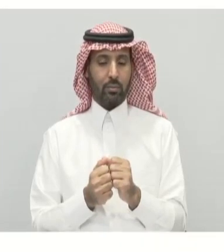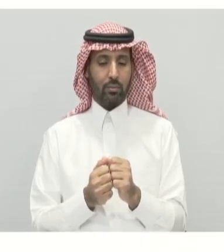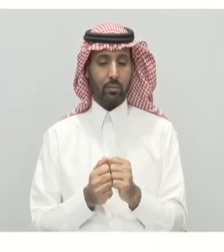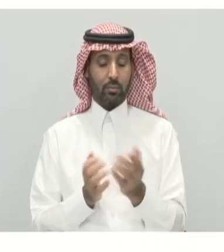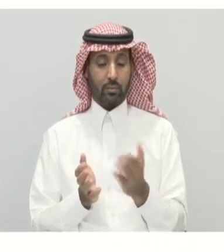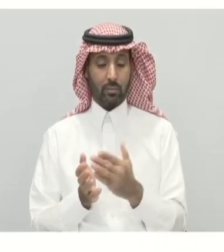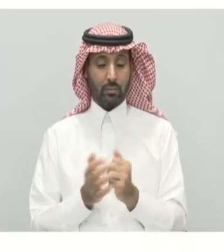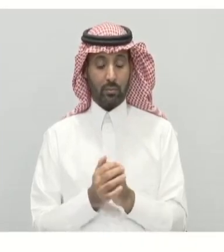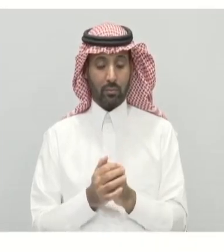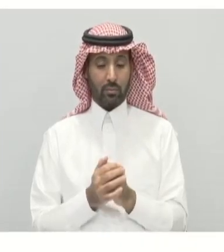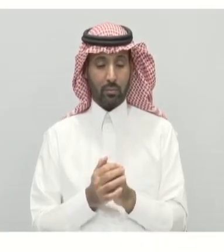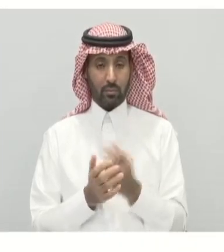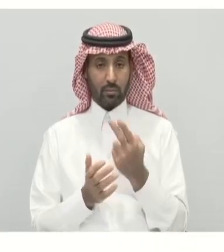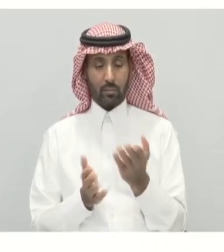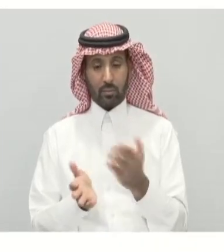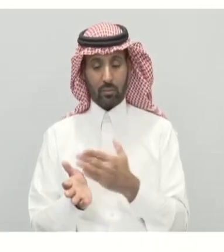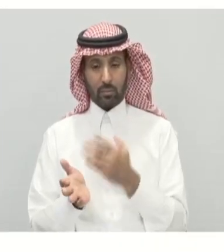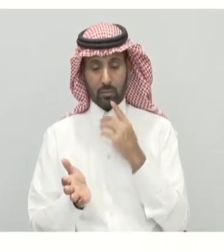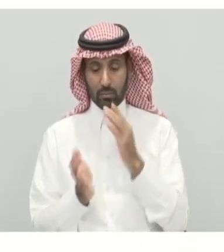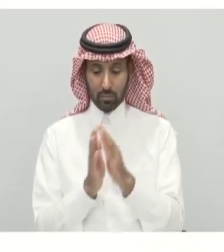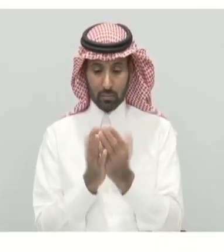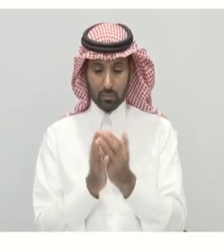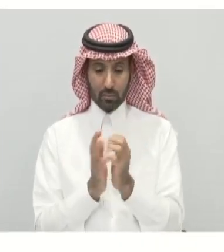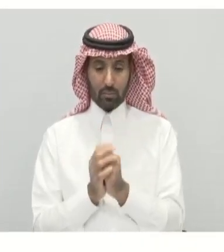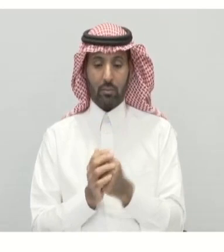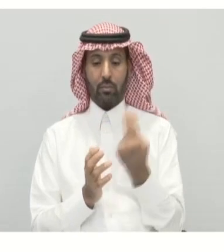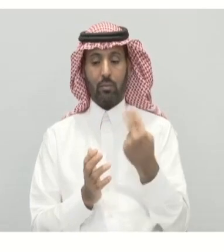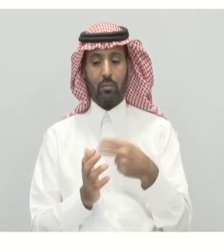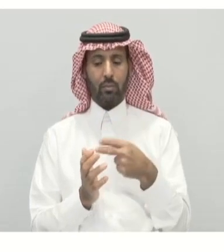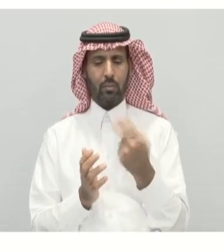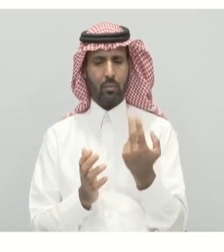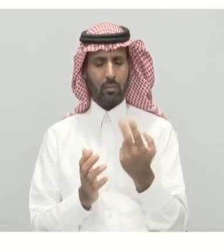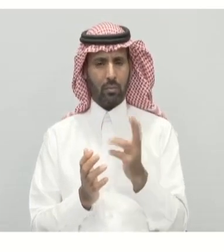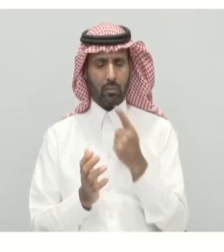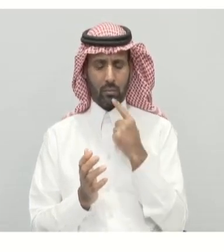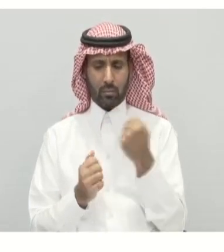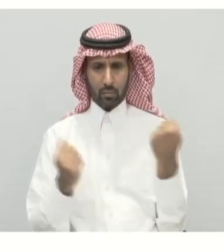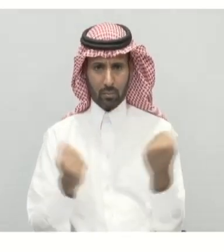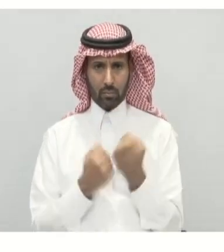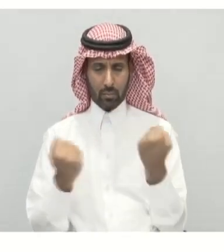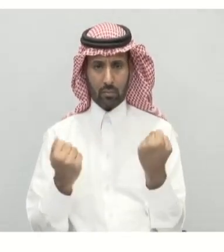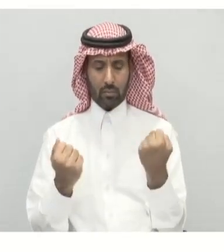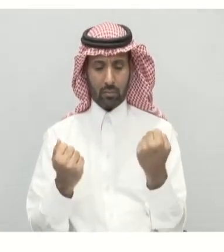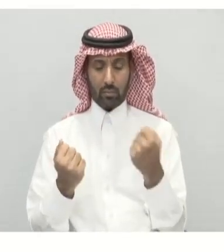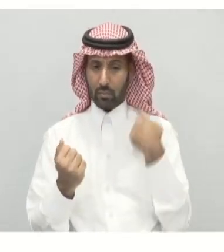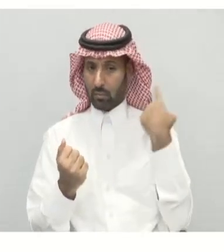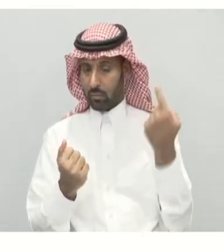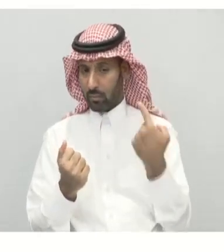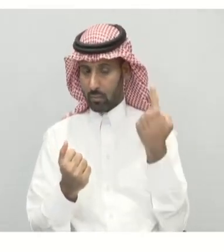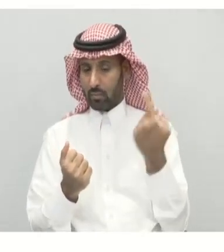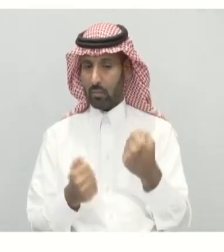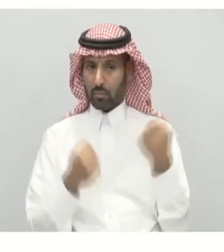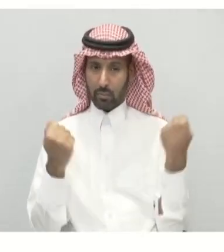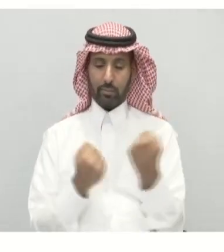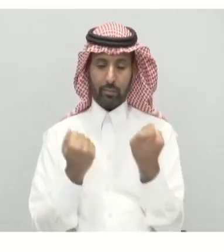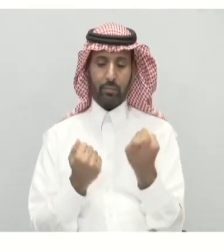so these they are. Now let's go into your books on page 22. We're having the practice part. Listen and